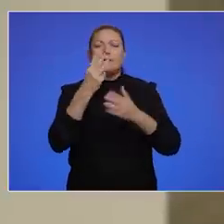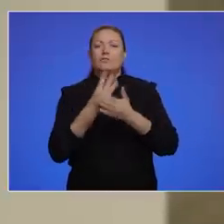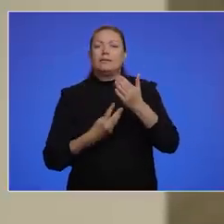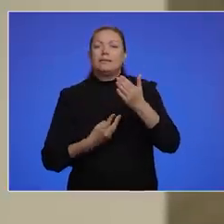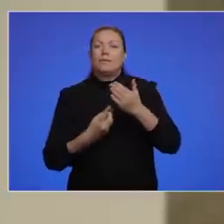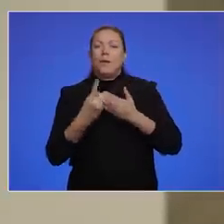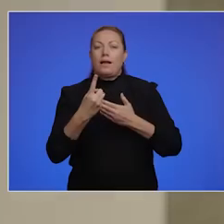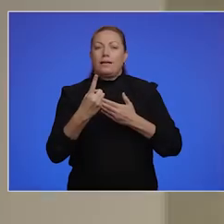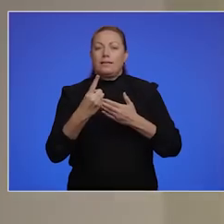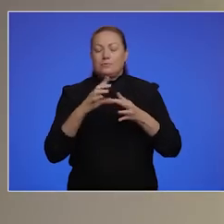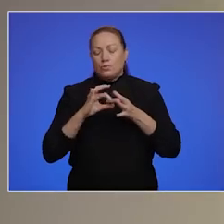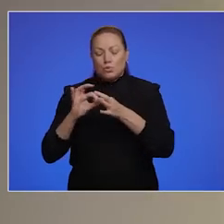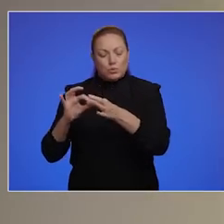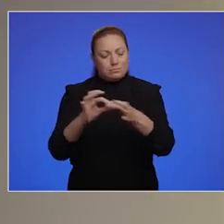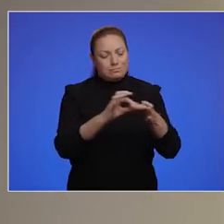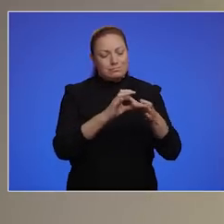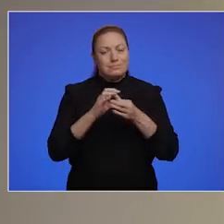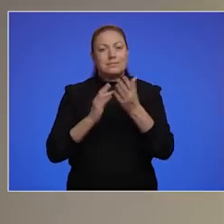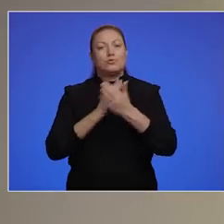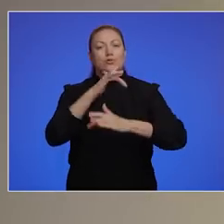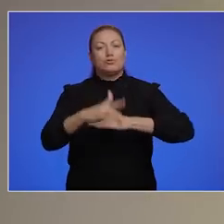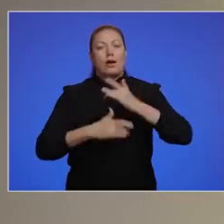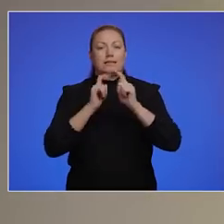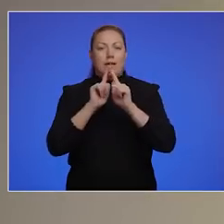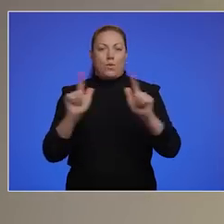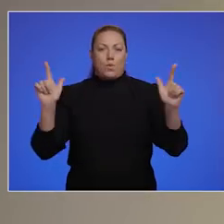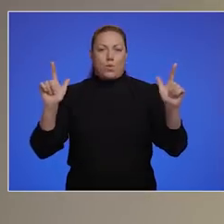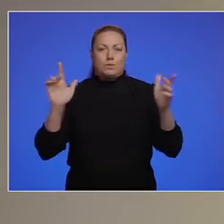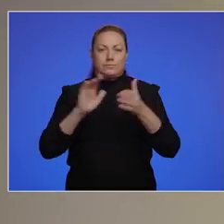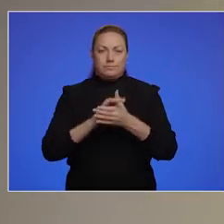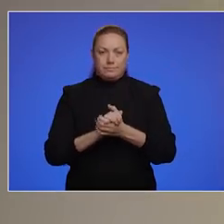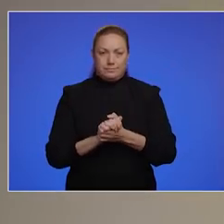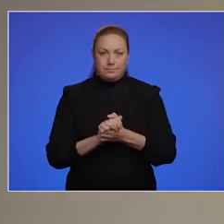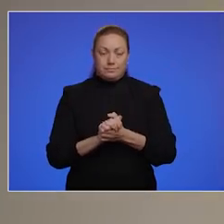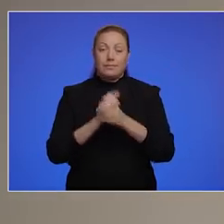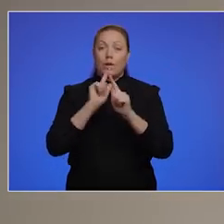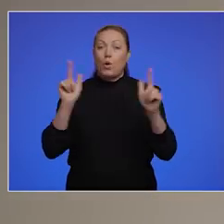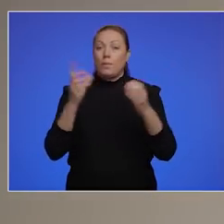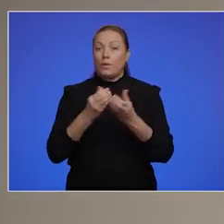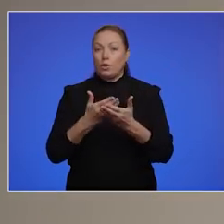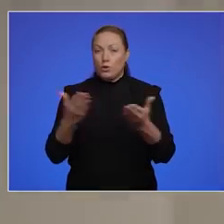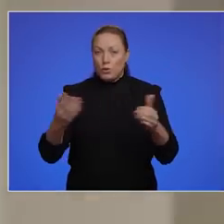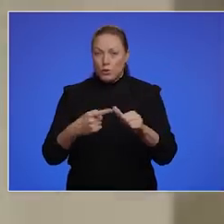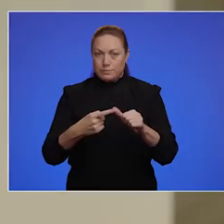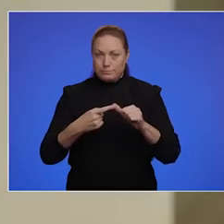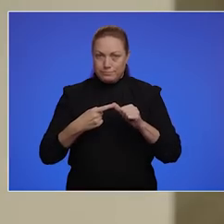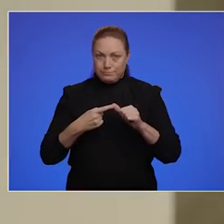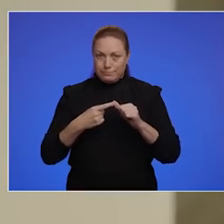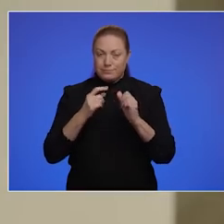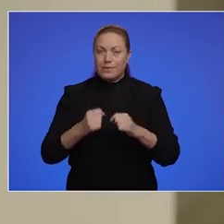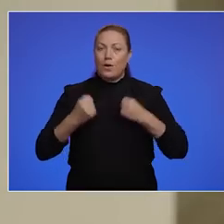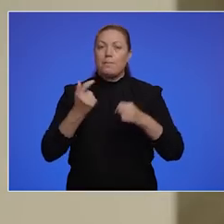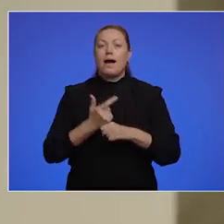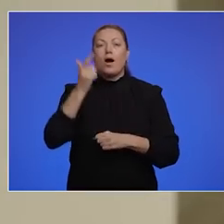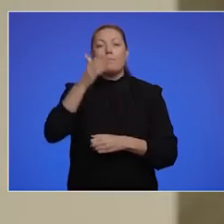and undivided unity, through Christ our Lord. Amen. The Lord be with you. And with your spirit. May